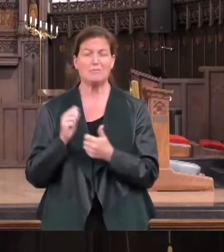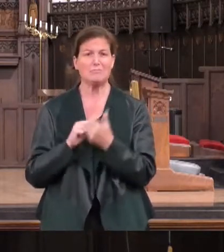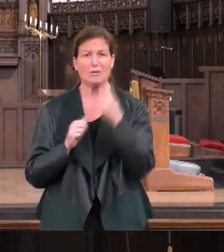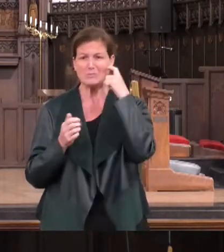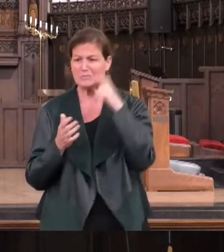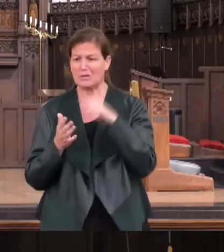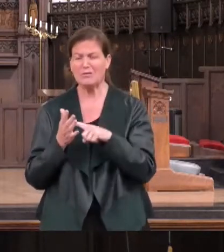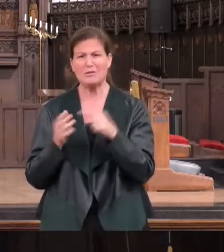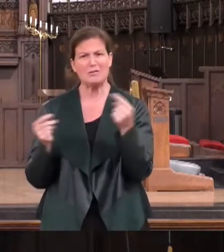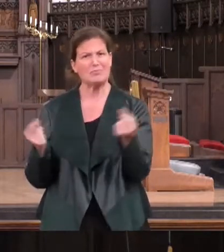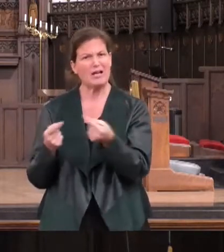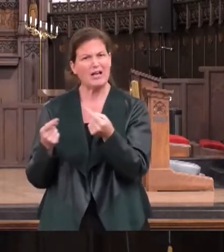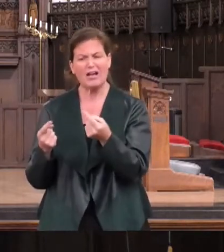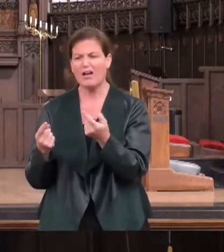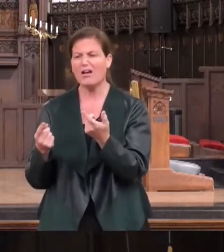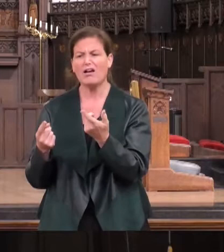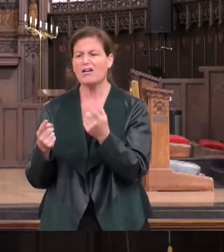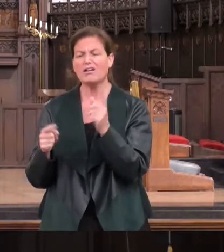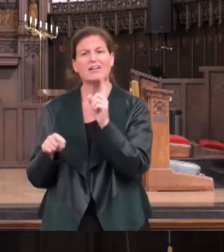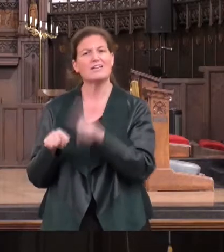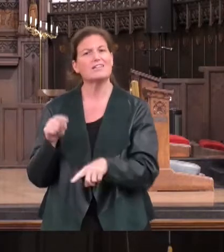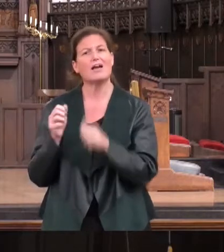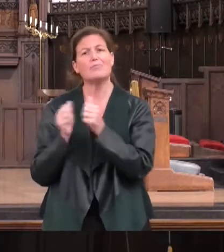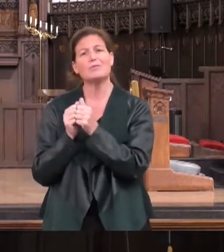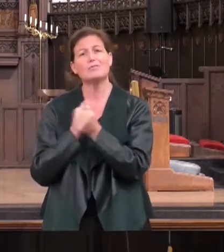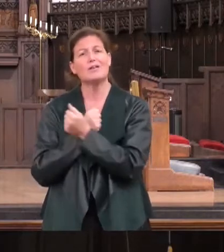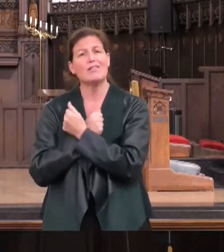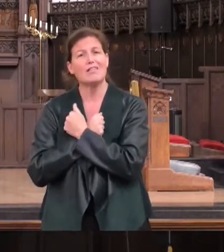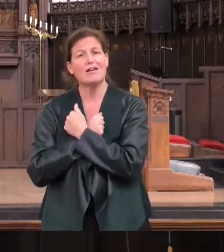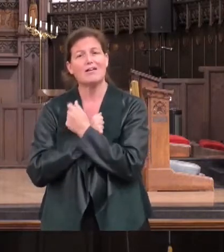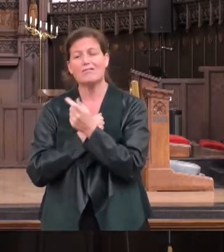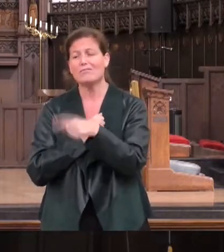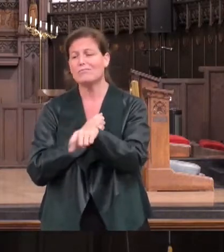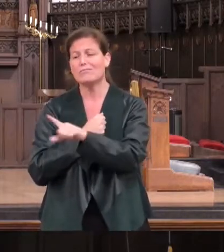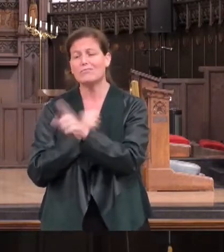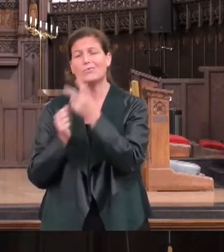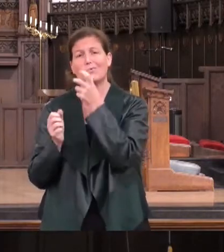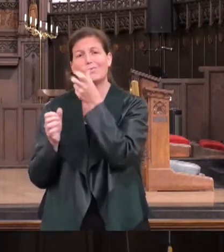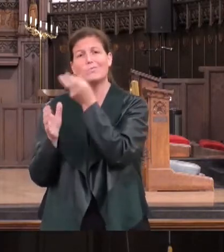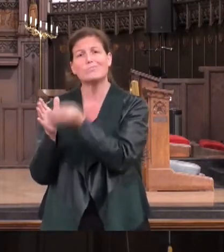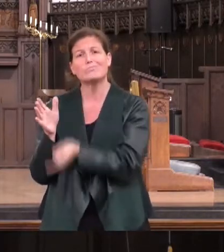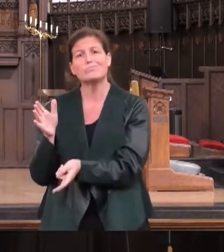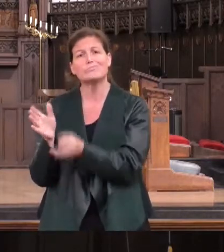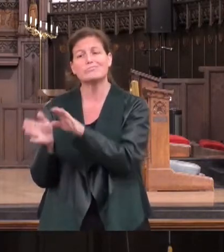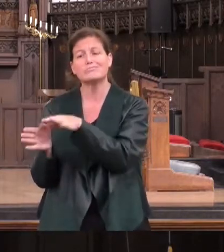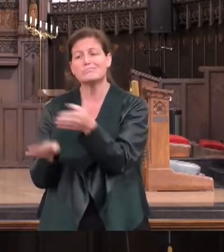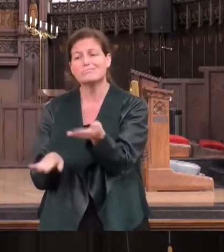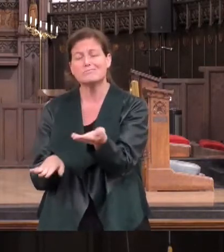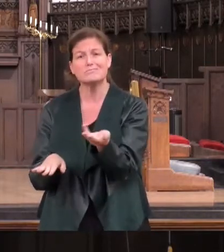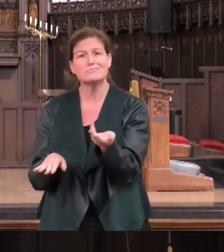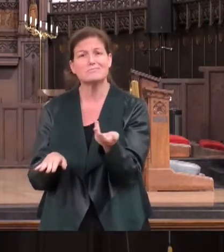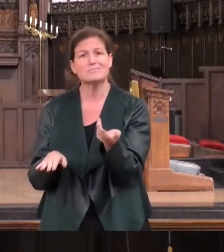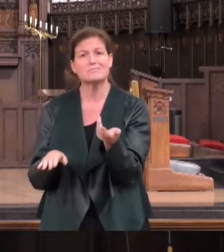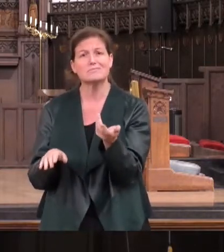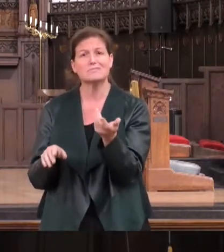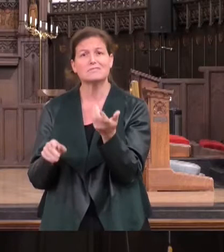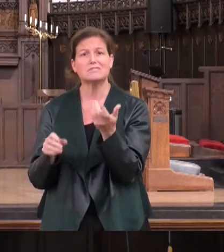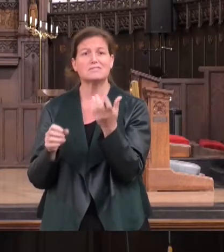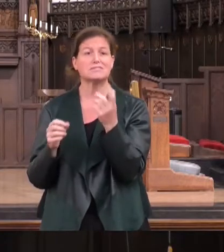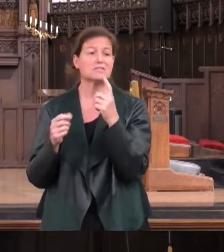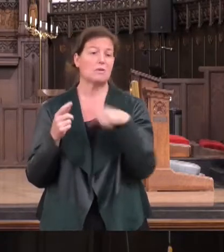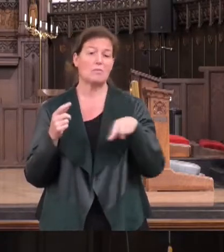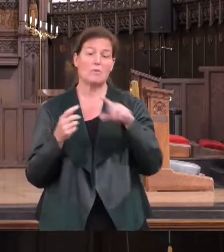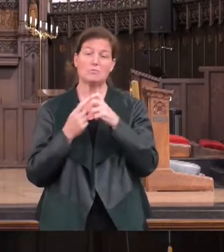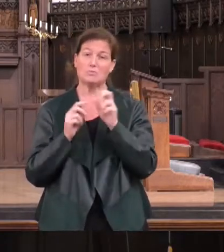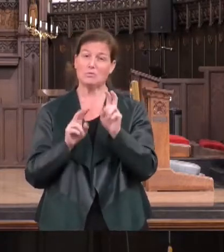our inability to be with our loved ones when they were dying, and then having to severely limit the number of mourners who could attend